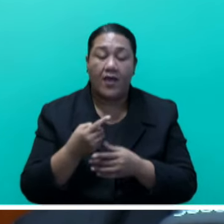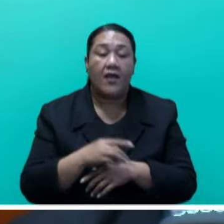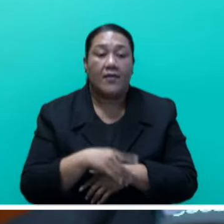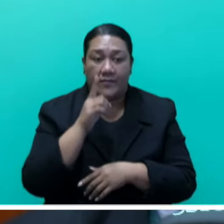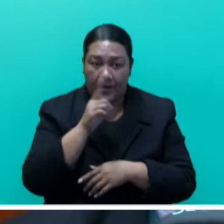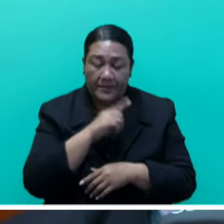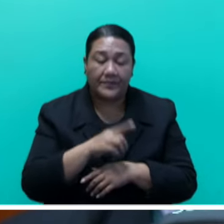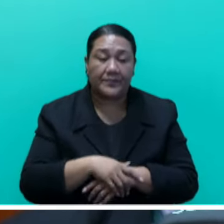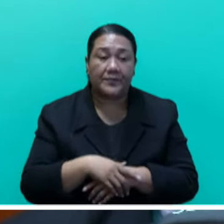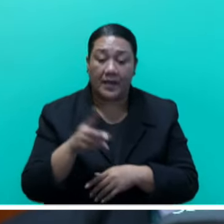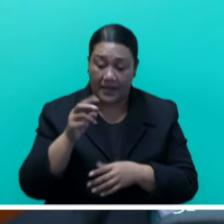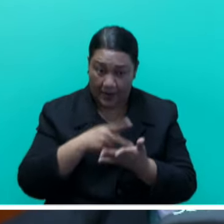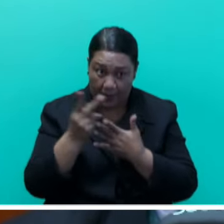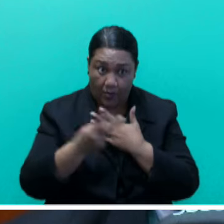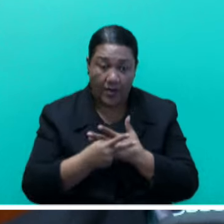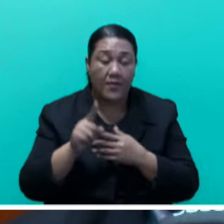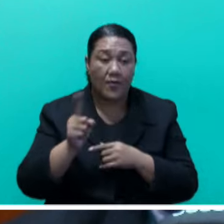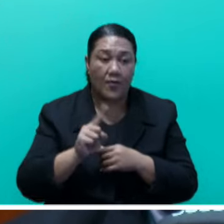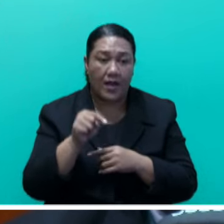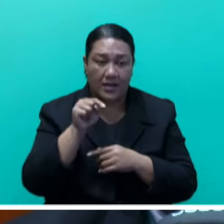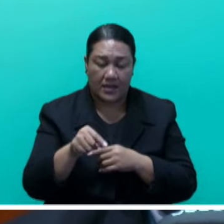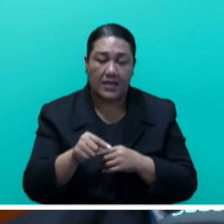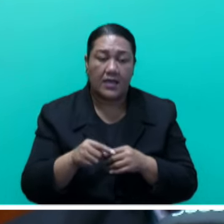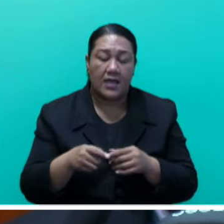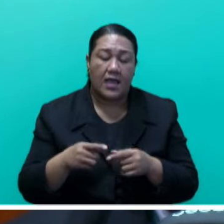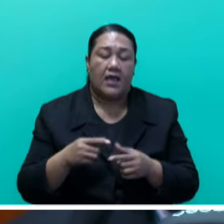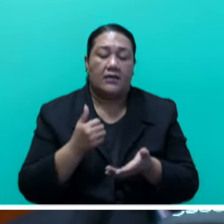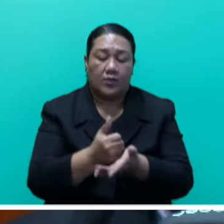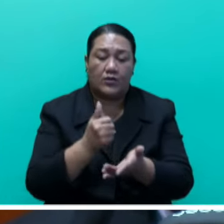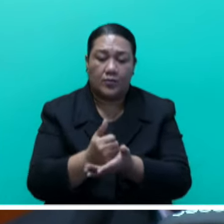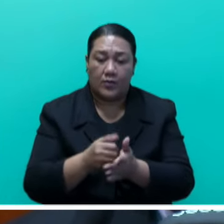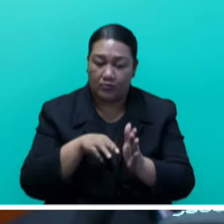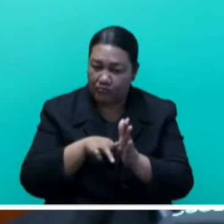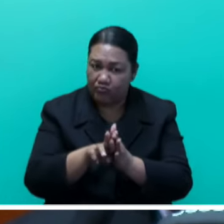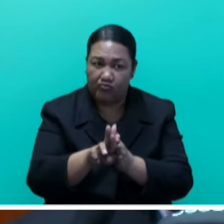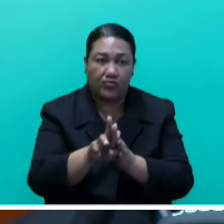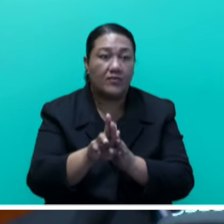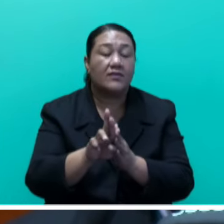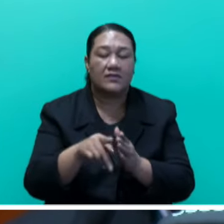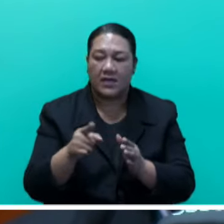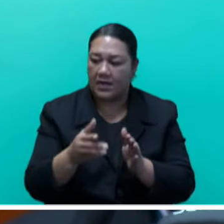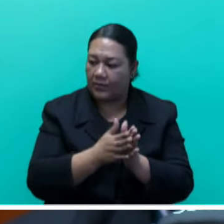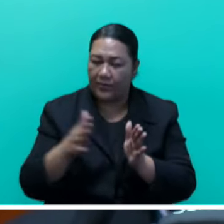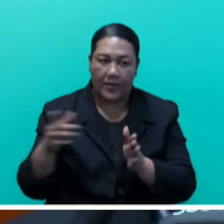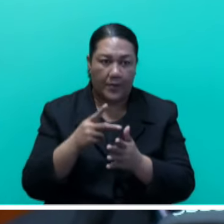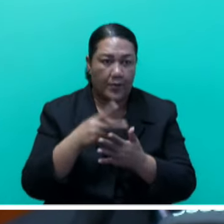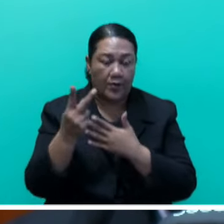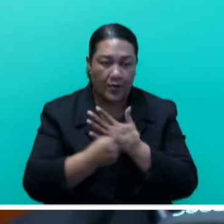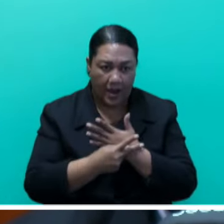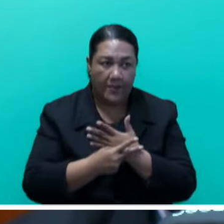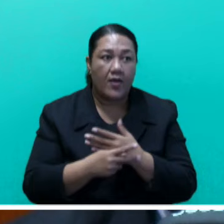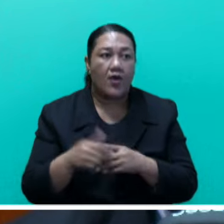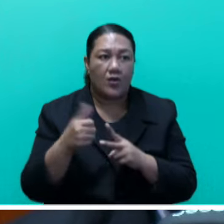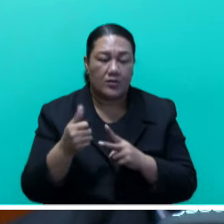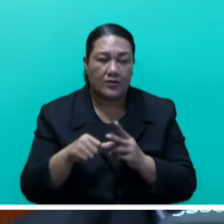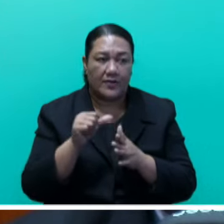program, which aims to not only support the long-term well-being and resilience of working-age beneficiaries, but also aim to begin addressing